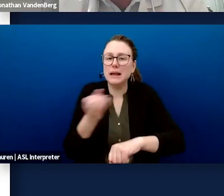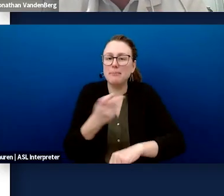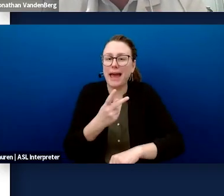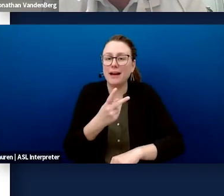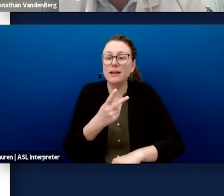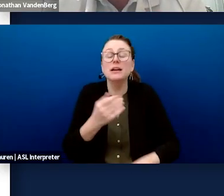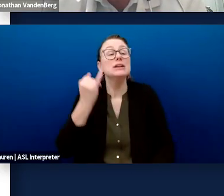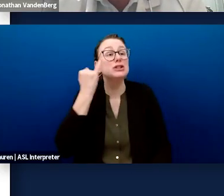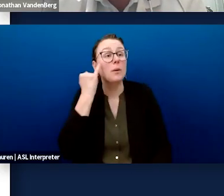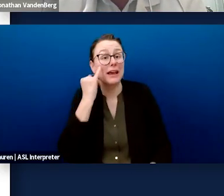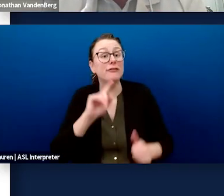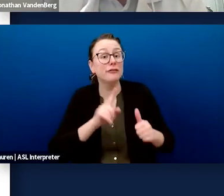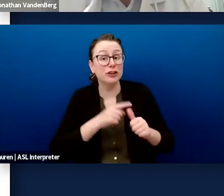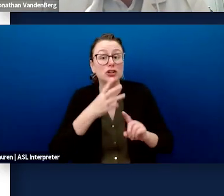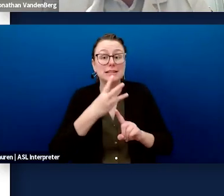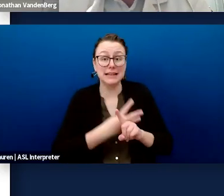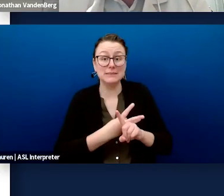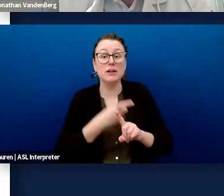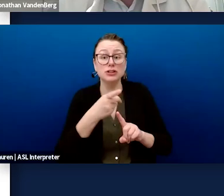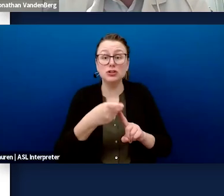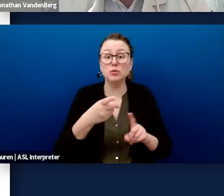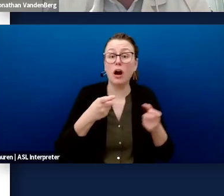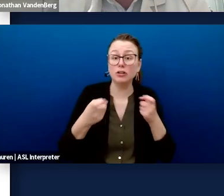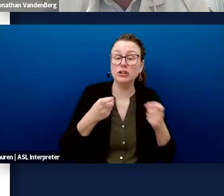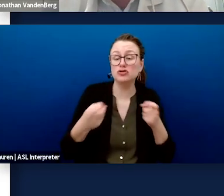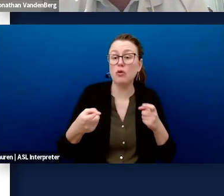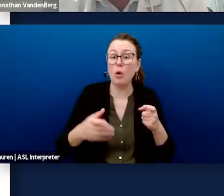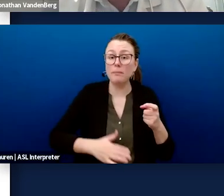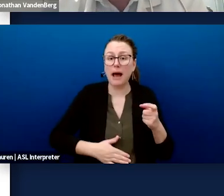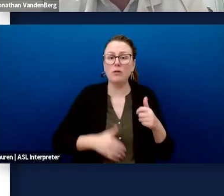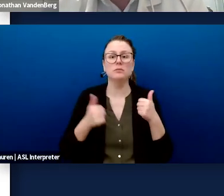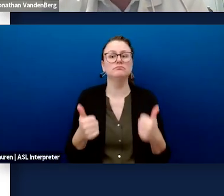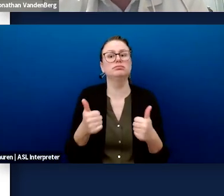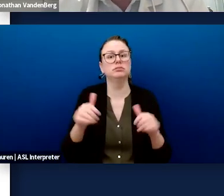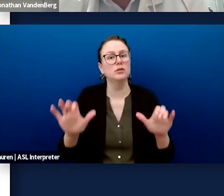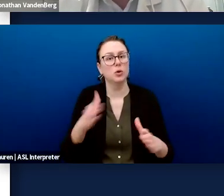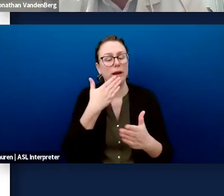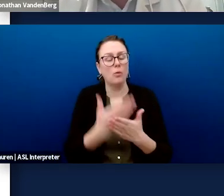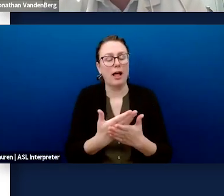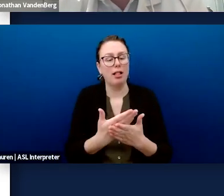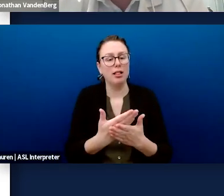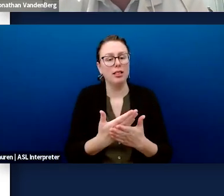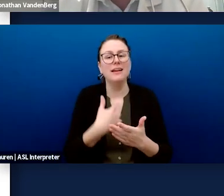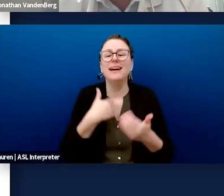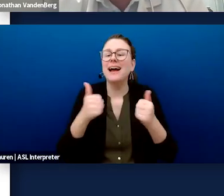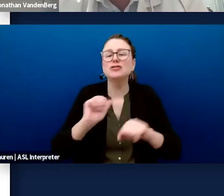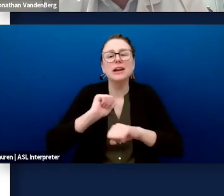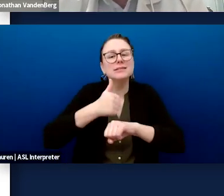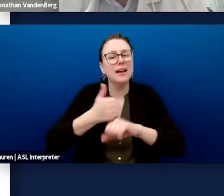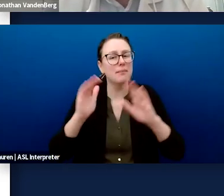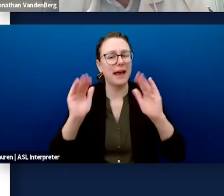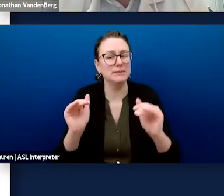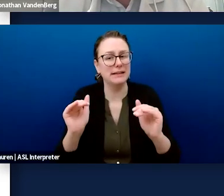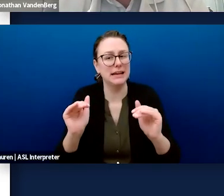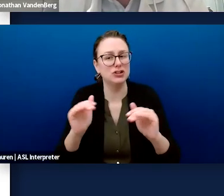people under control, we're doing pretty well. But I always try and set expectations early on. This is a hard problem to